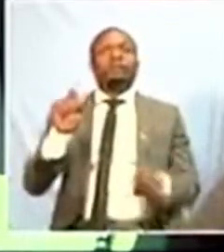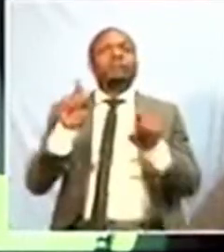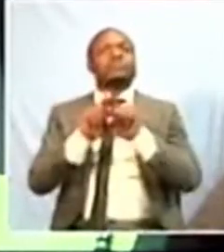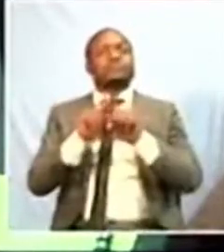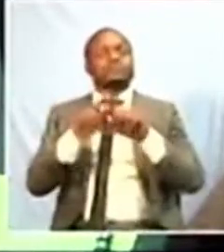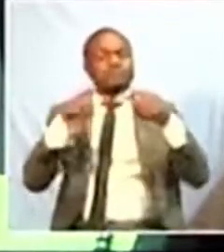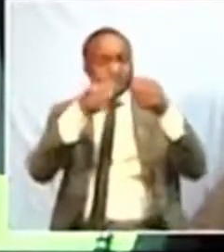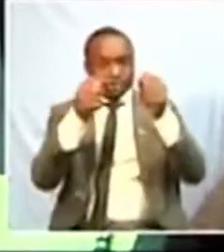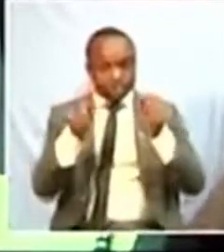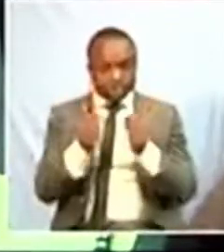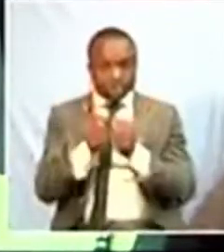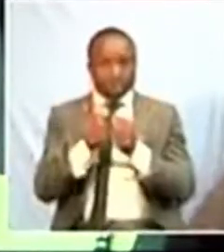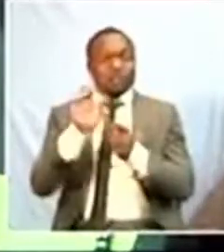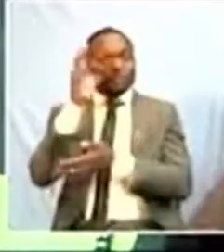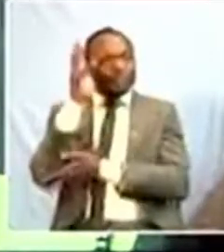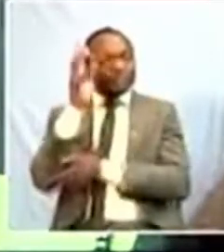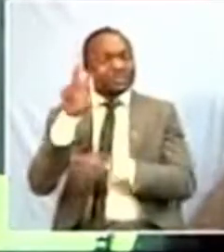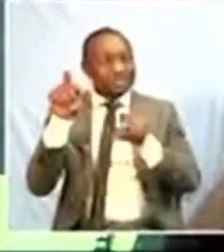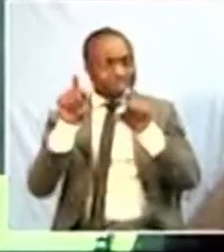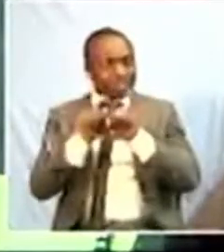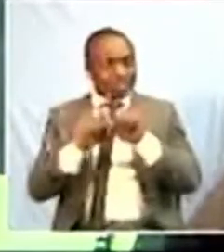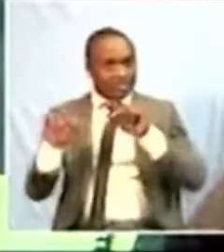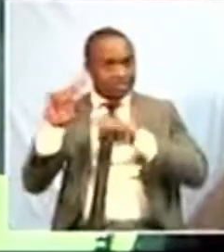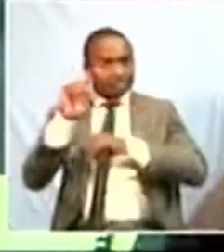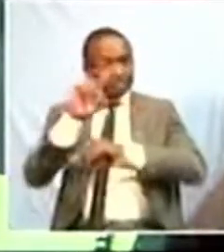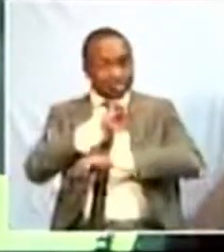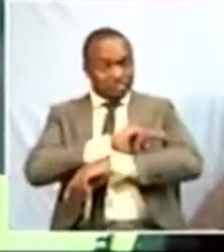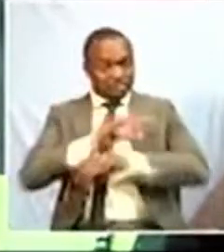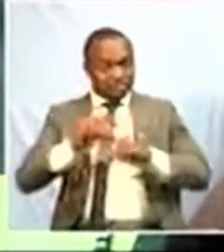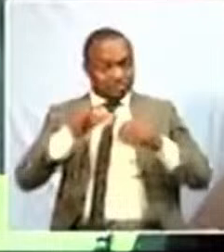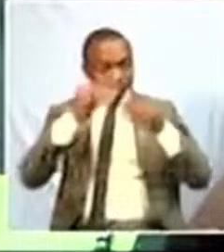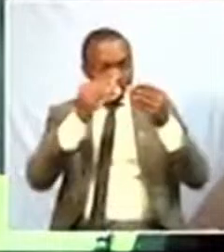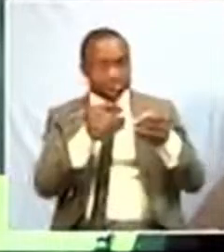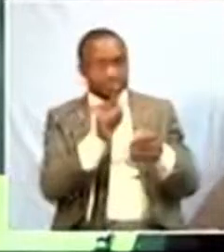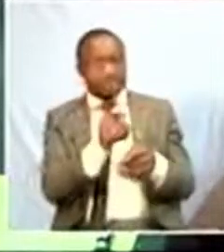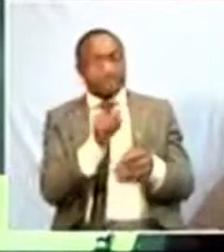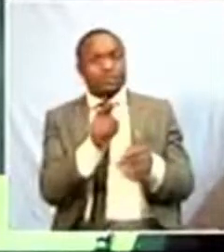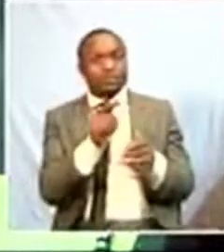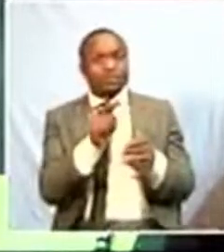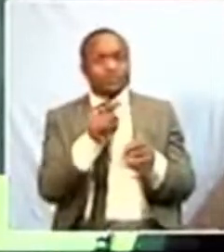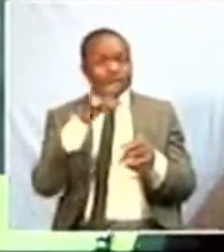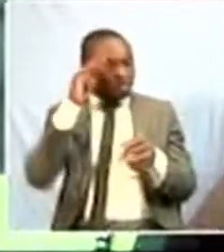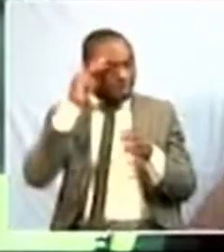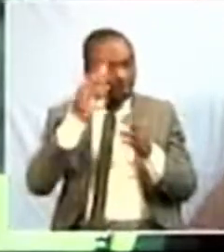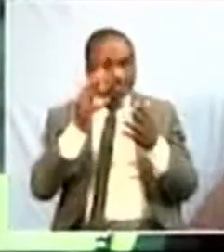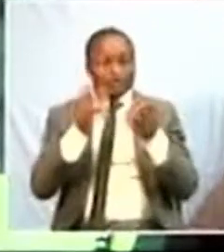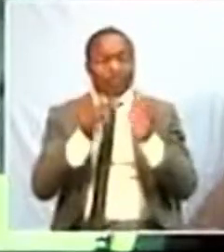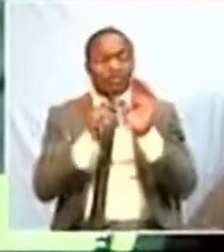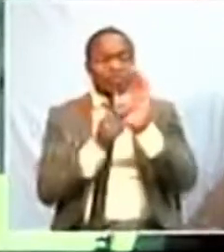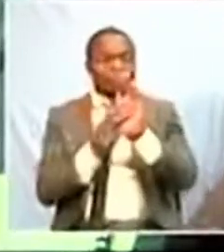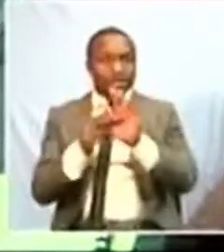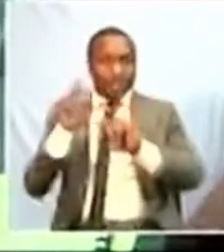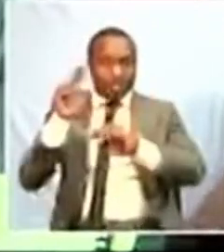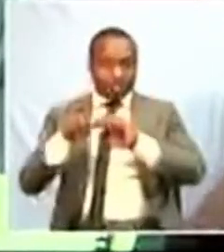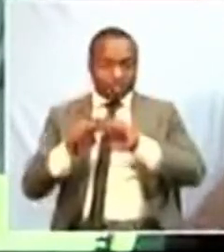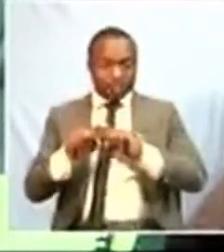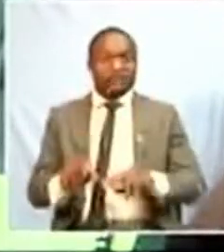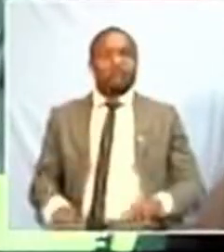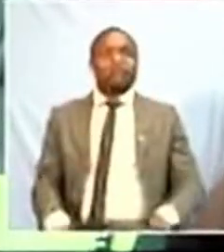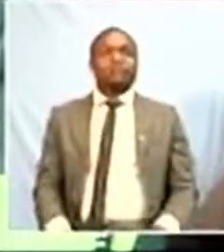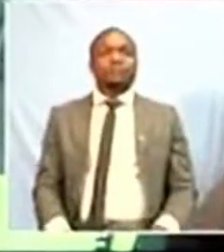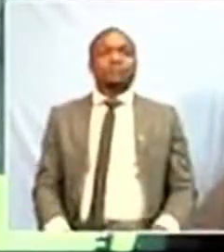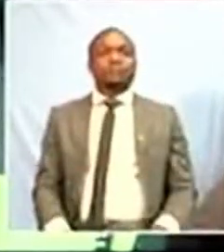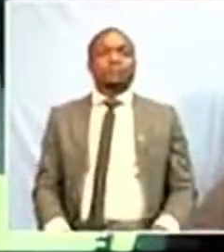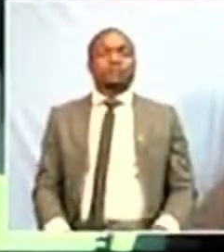wood. Same day we were delivering those messages, Minister wanted to demonstrate by sitting on that.